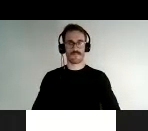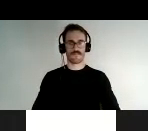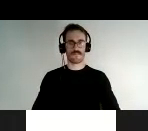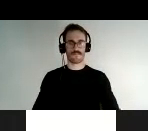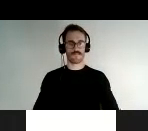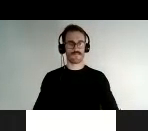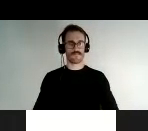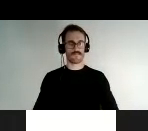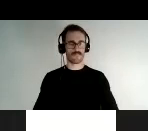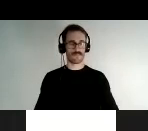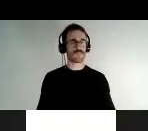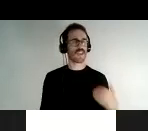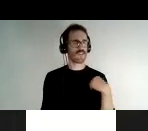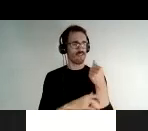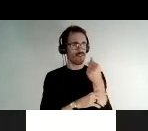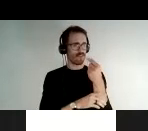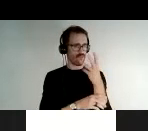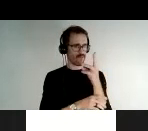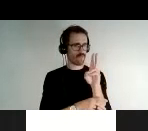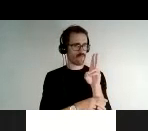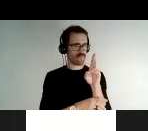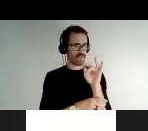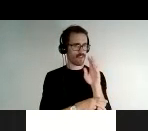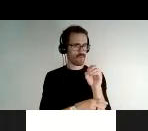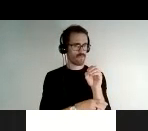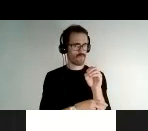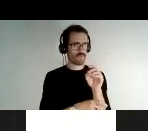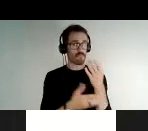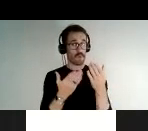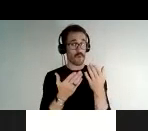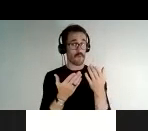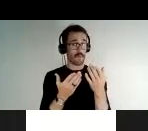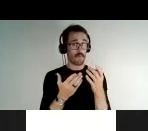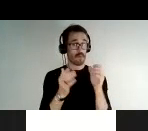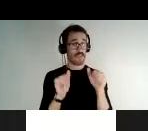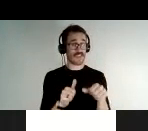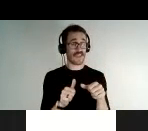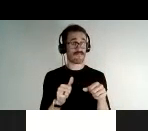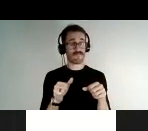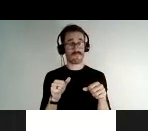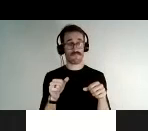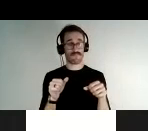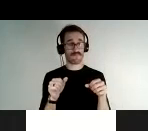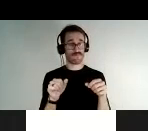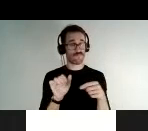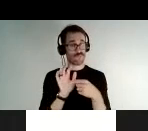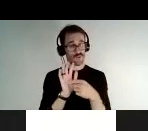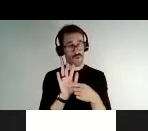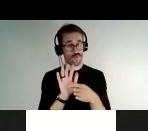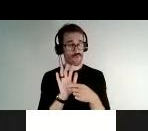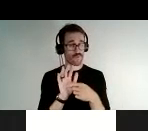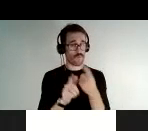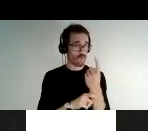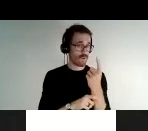are a few videos. I'm not sure, we actually have a little bit of time. So we could, in fact, show